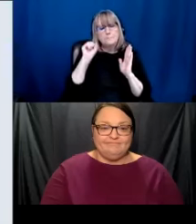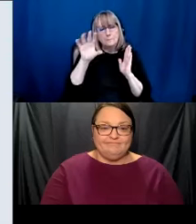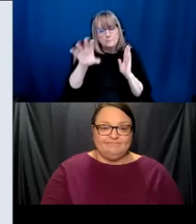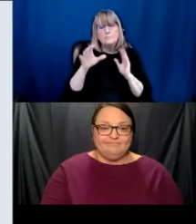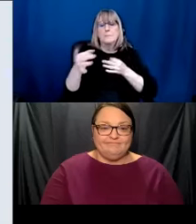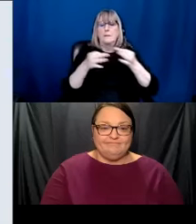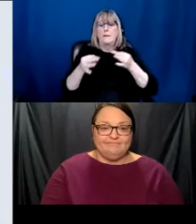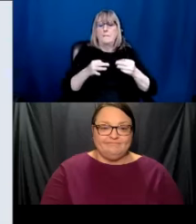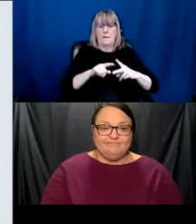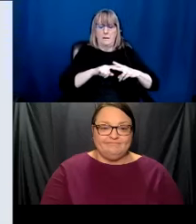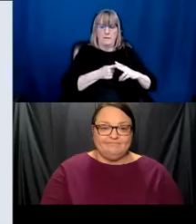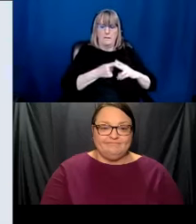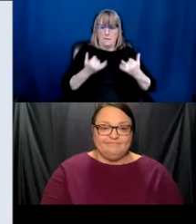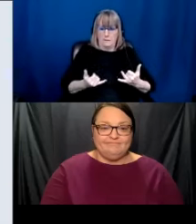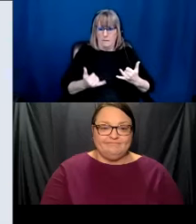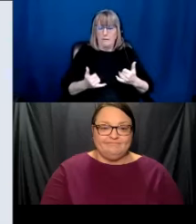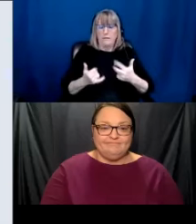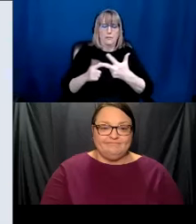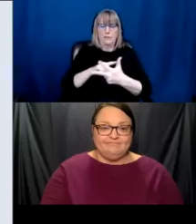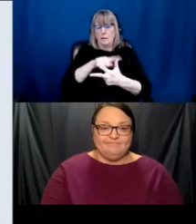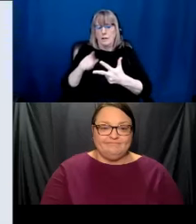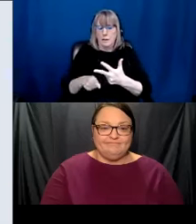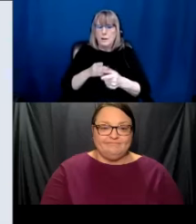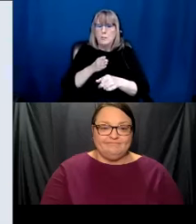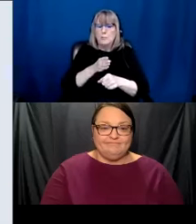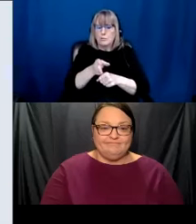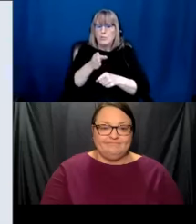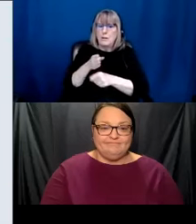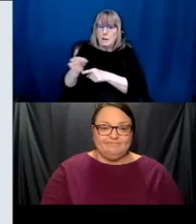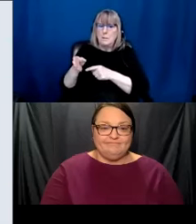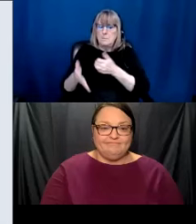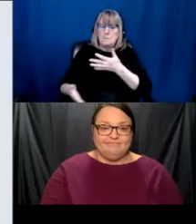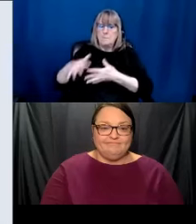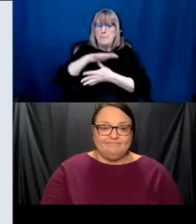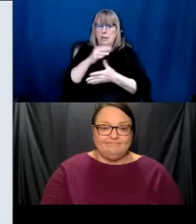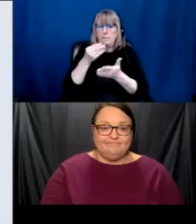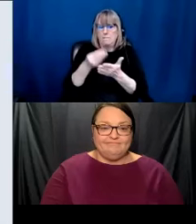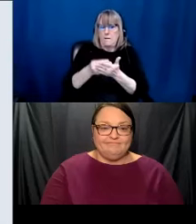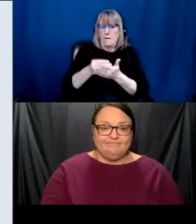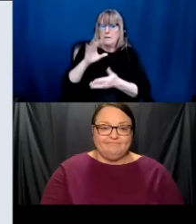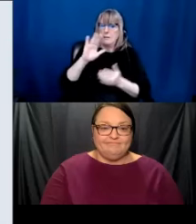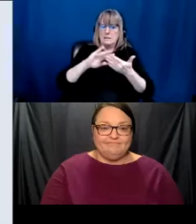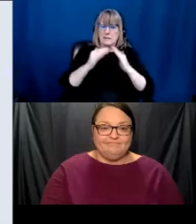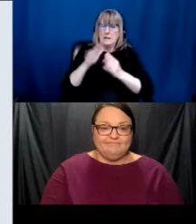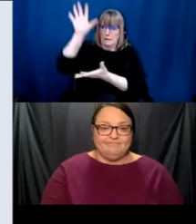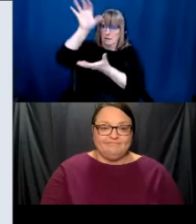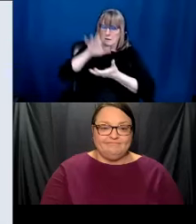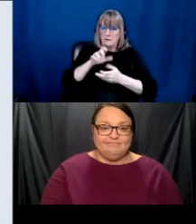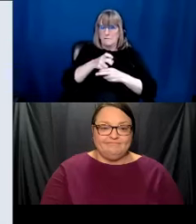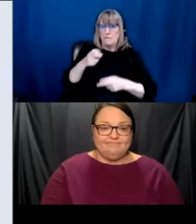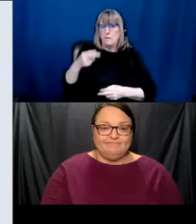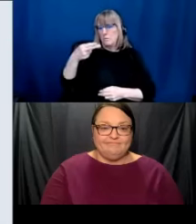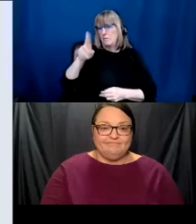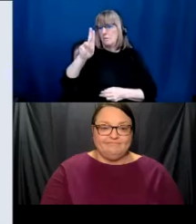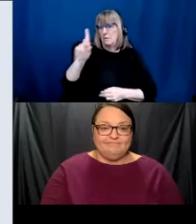front. Los van a escuchar Primary sources of varias funding veces. that the city receives from HUD. El origen de los fondos que